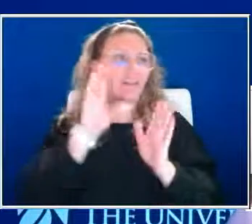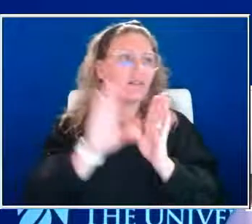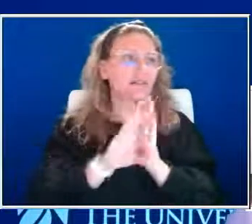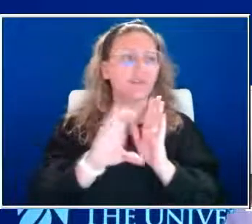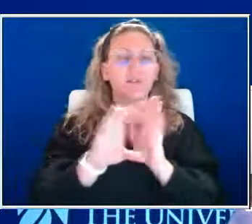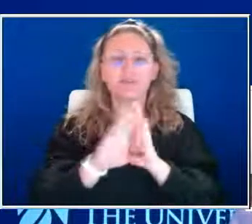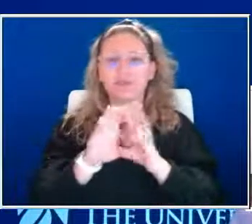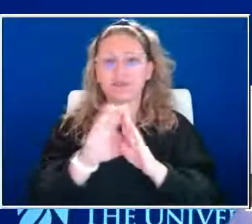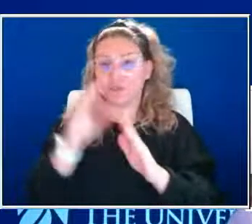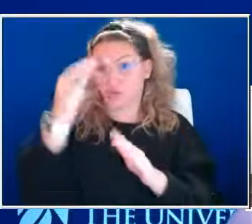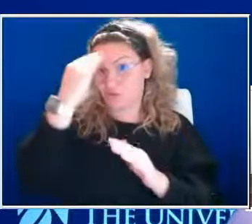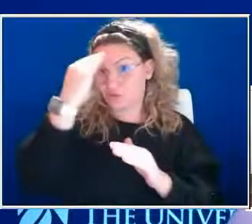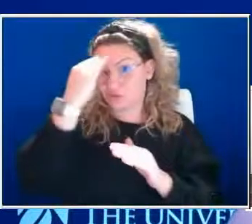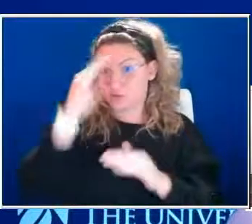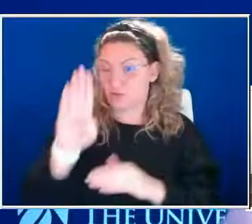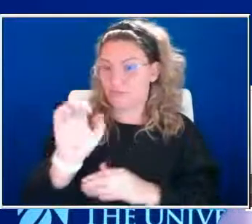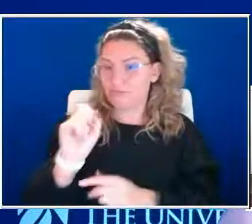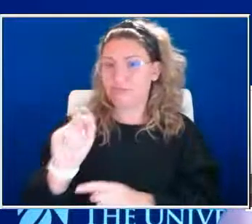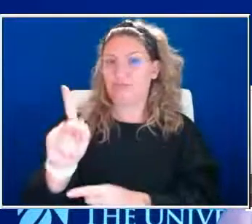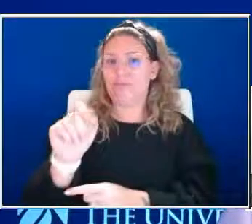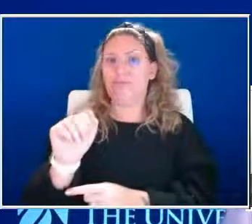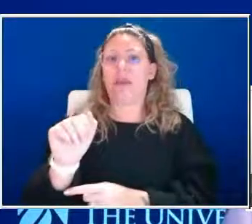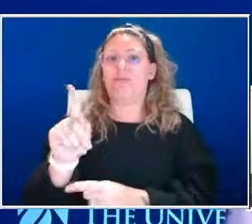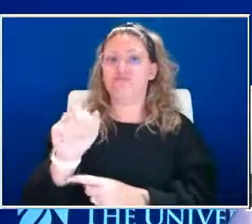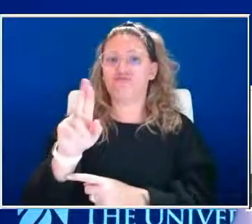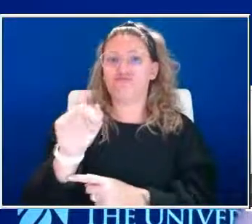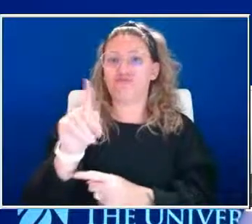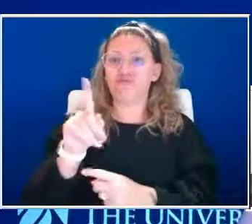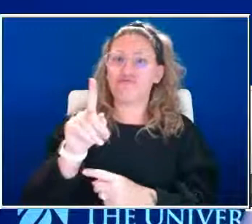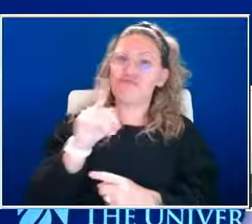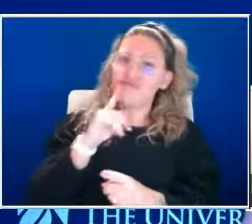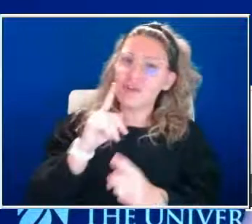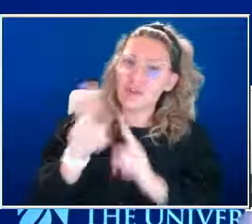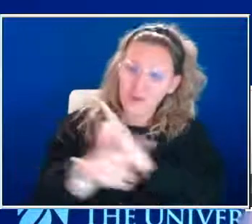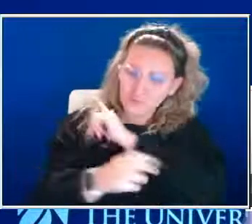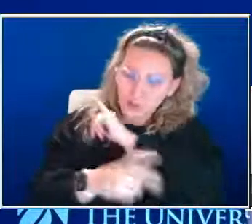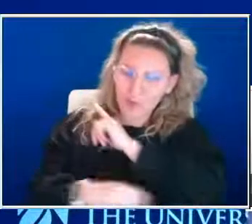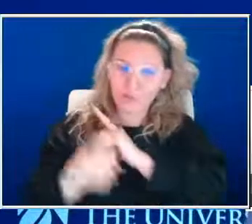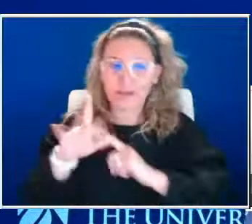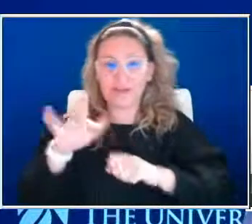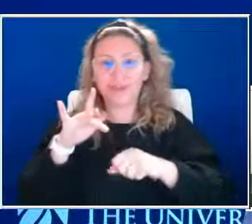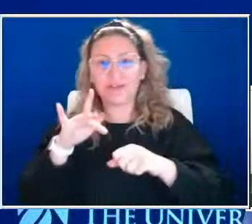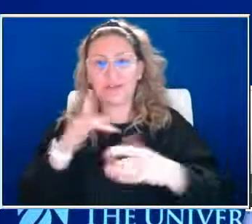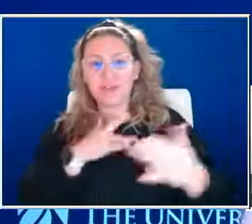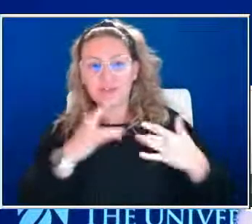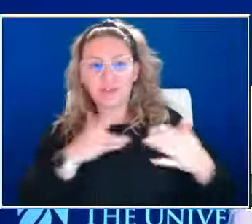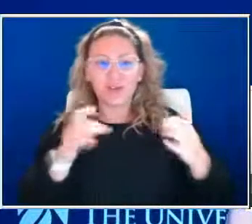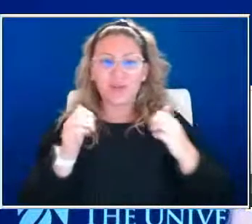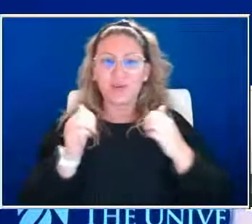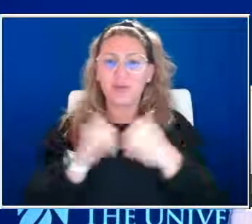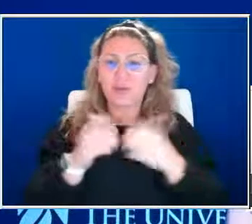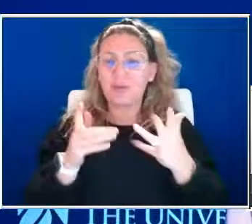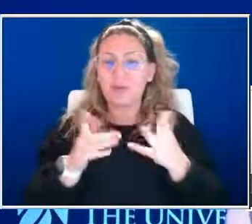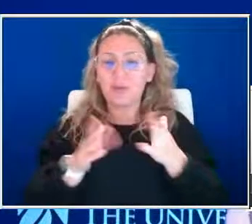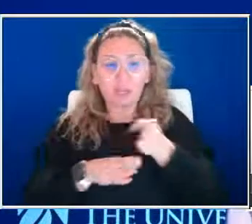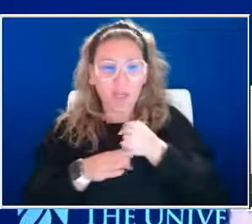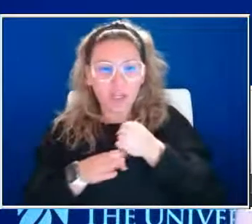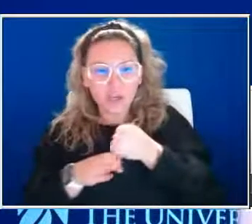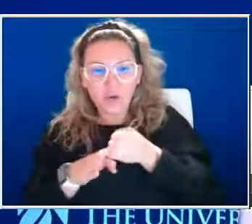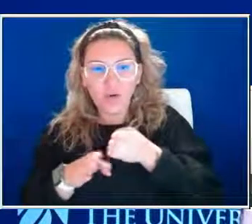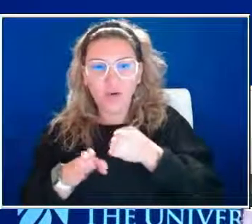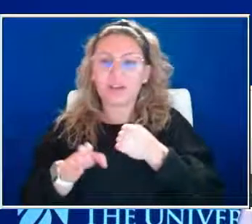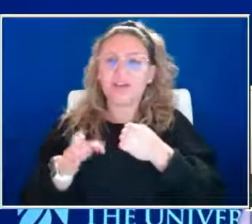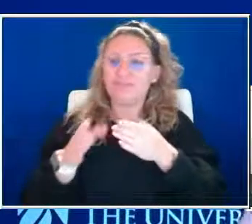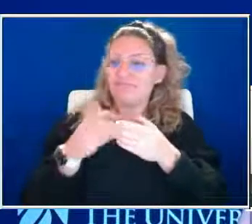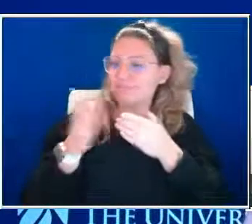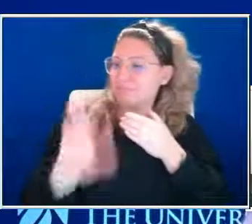the mask. We know that was a concern early on with some of our minority neighbors and